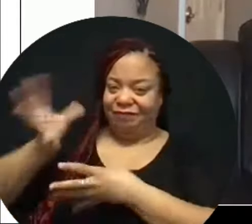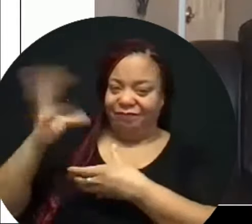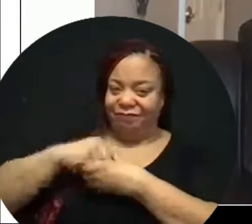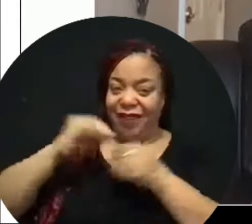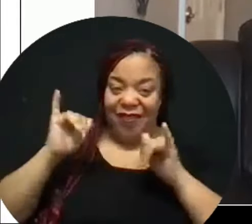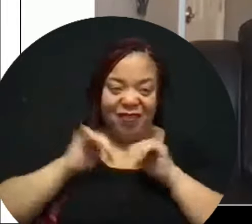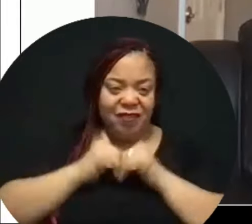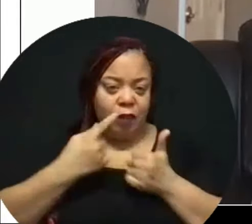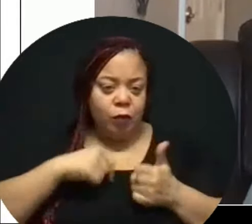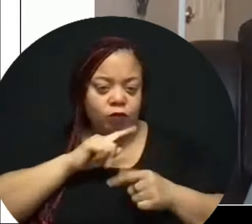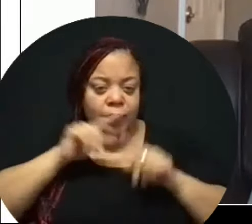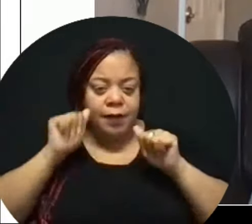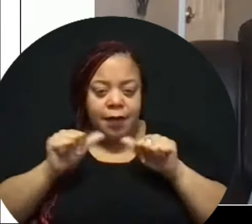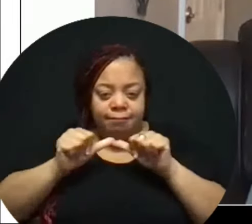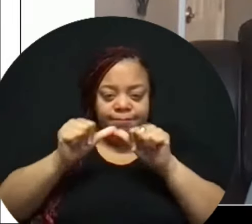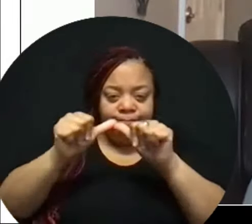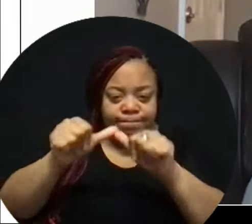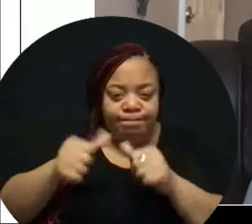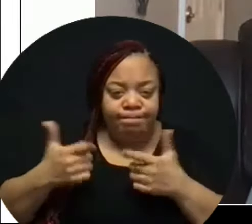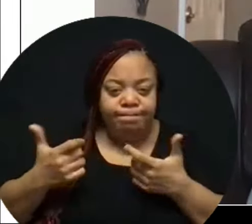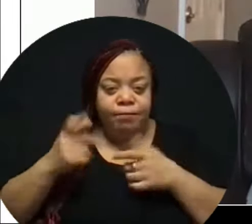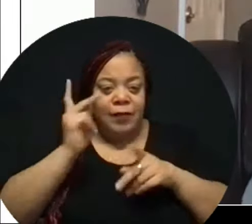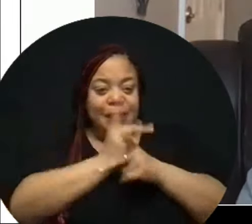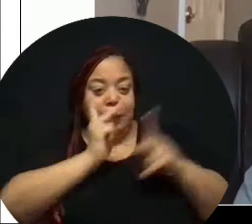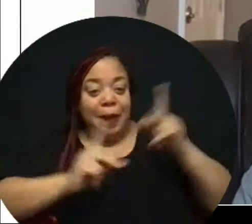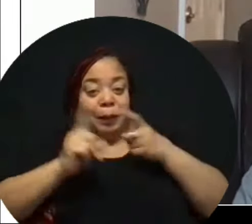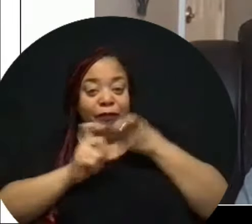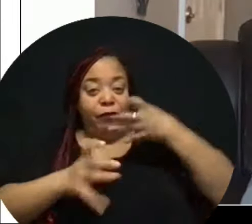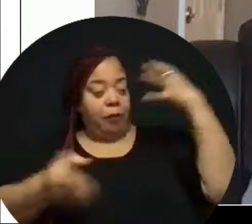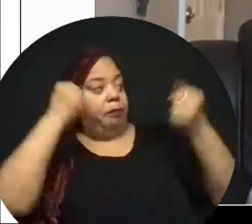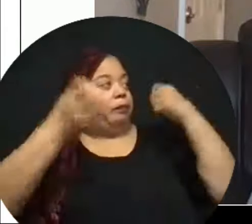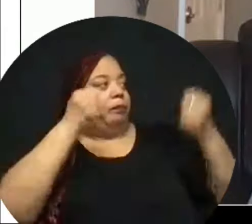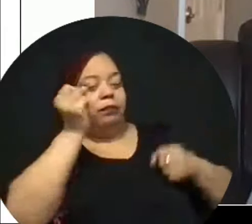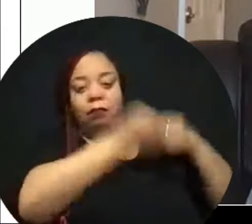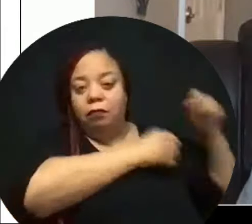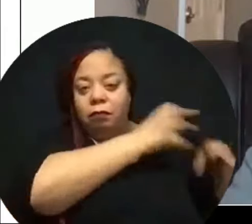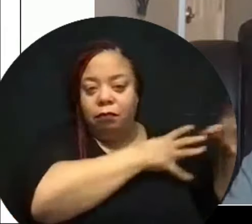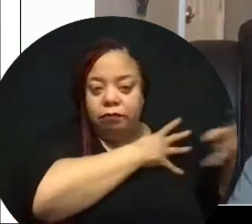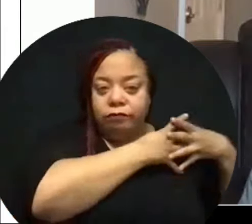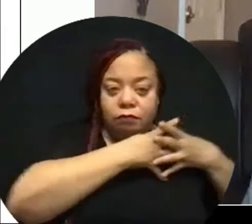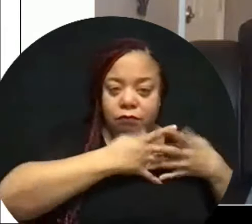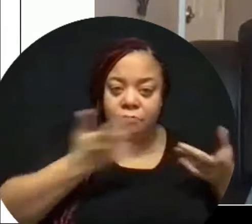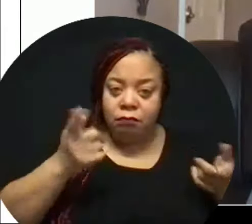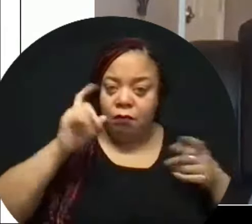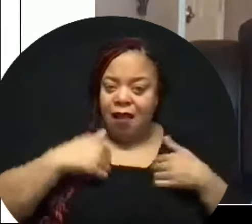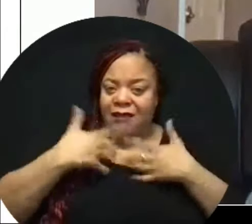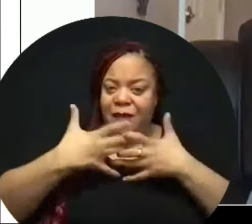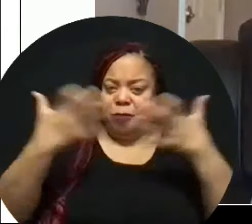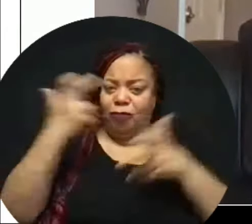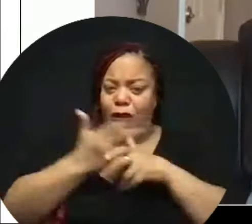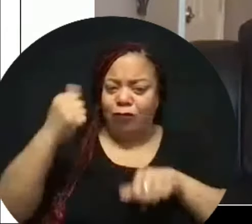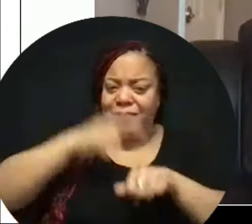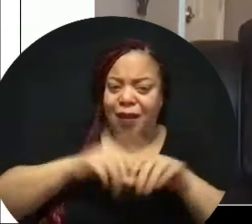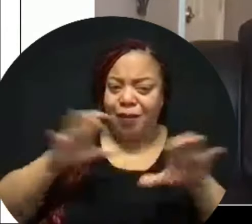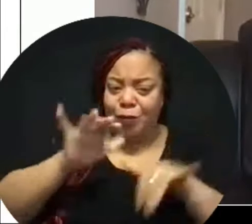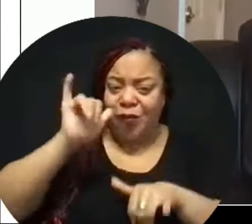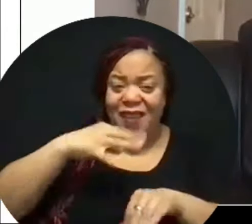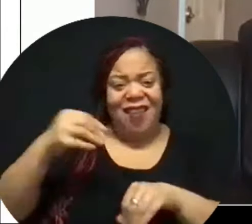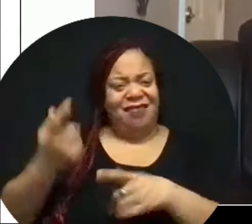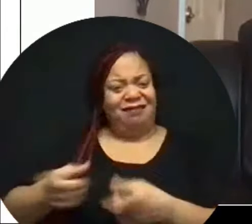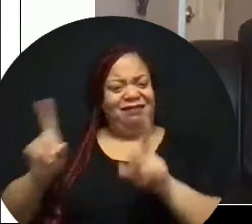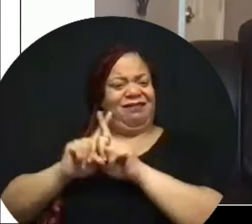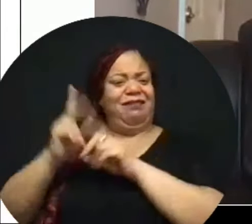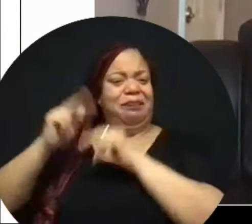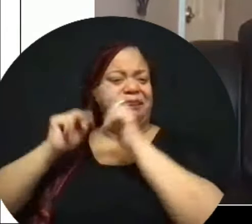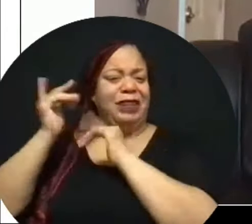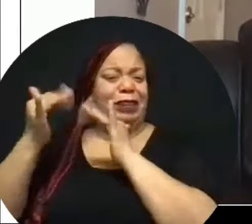industrial complex. But I don't think we can just like say, lessen the pain. We got to do that too, but we have to also be like, how do we stop